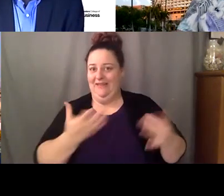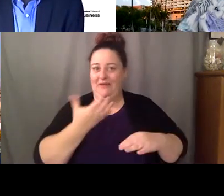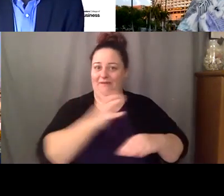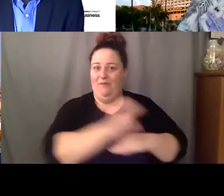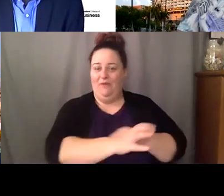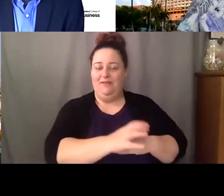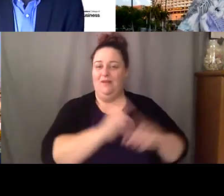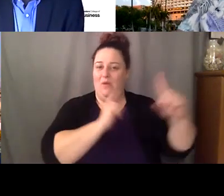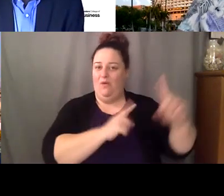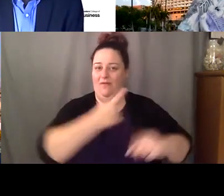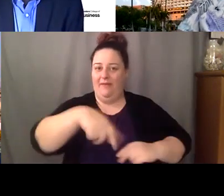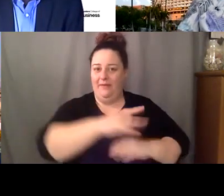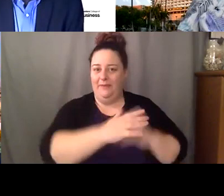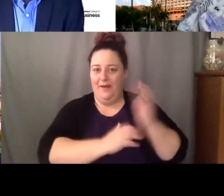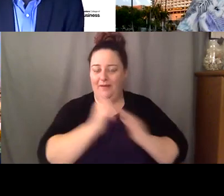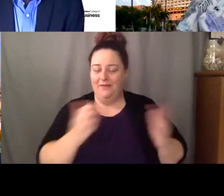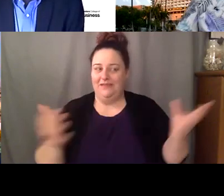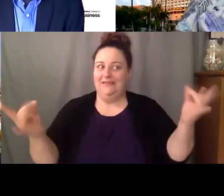with.